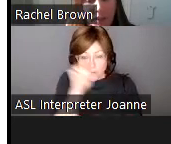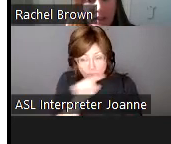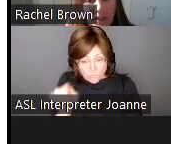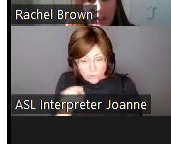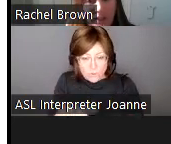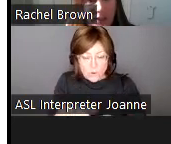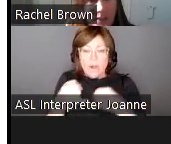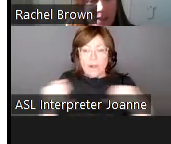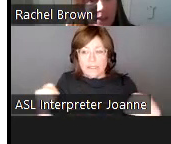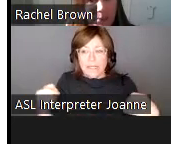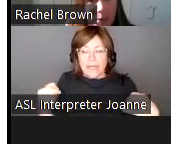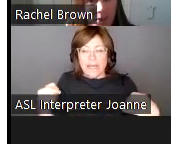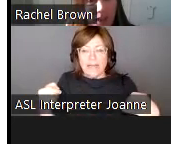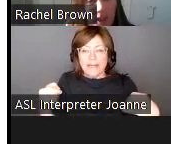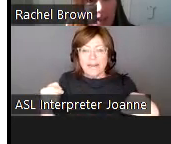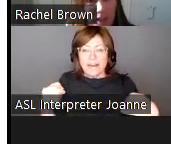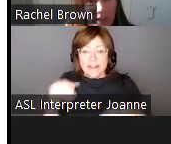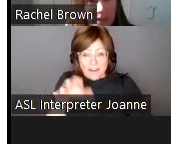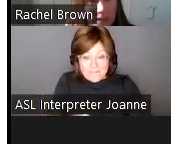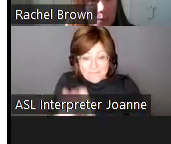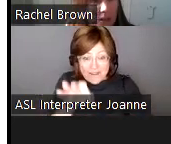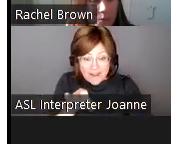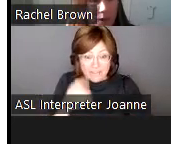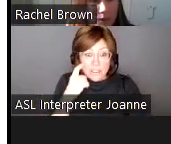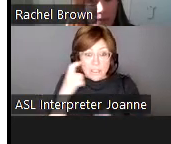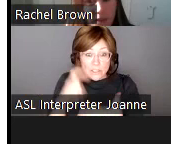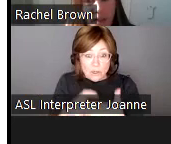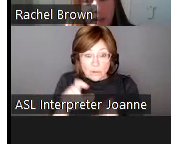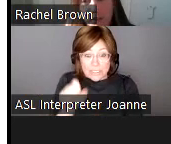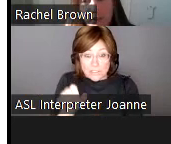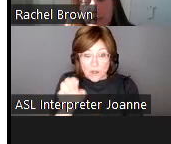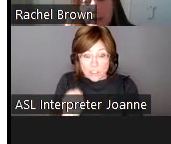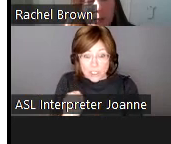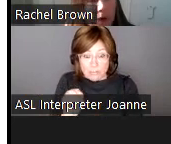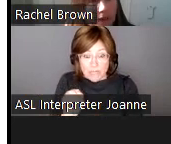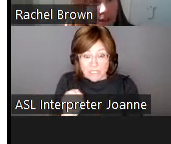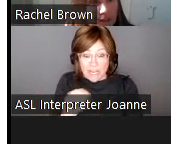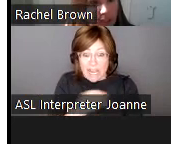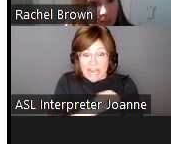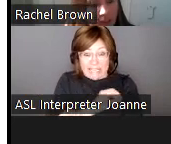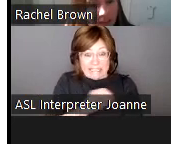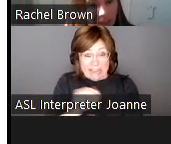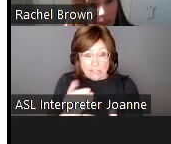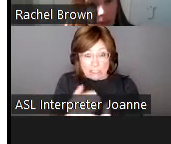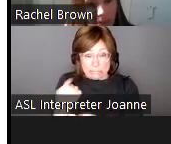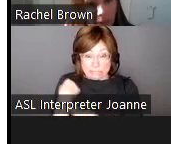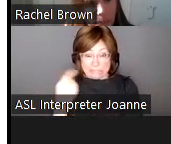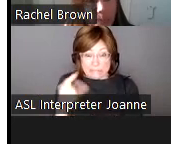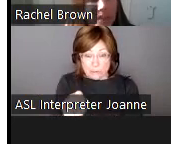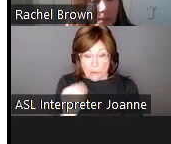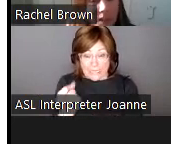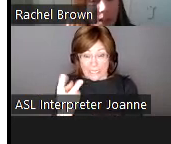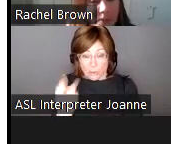social media account and you see they haven't posted anything since 2012. And you're thinking, well, why do they even have this account?